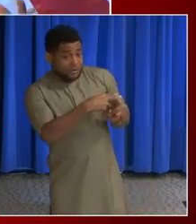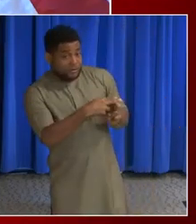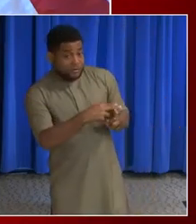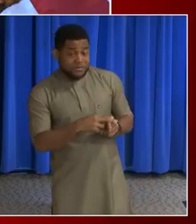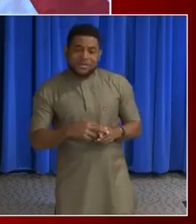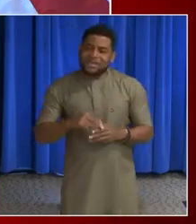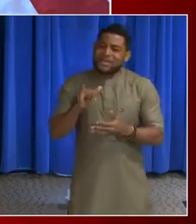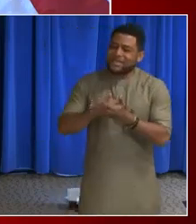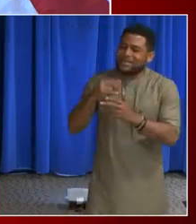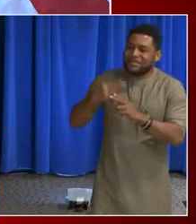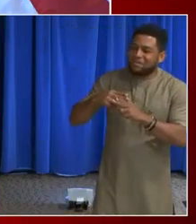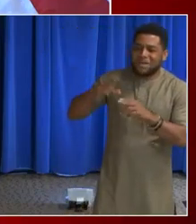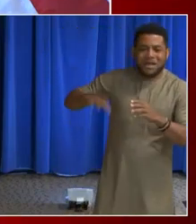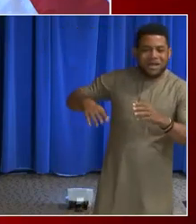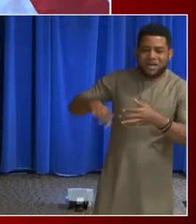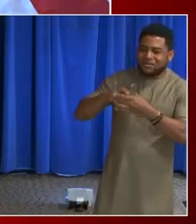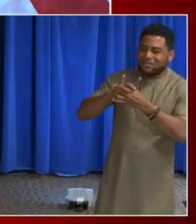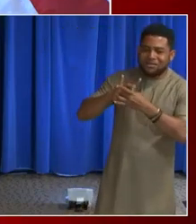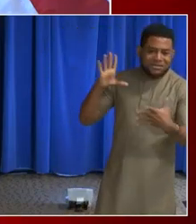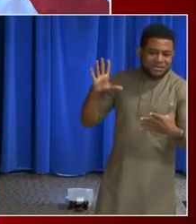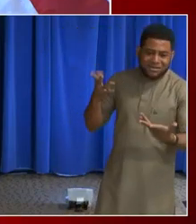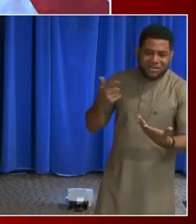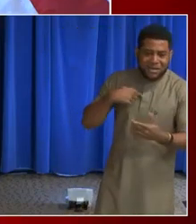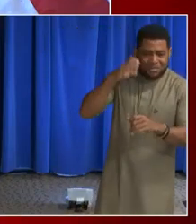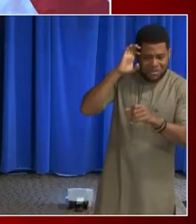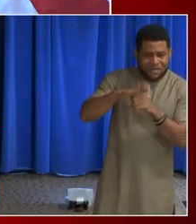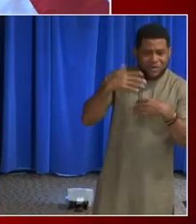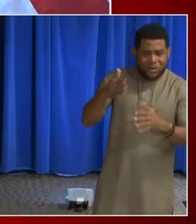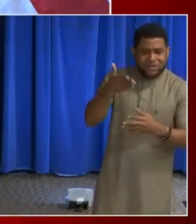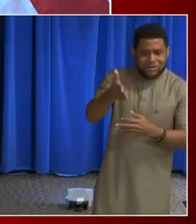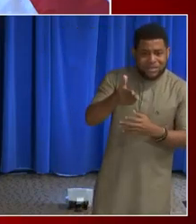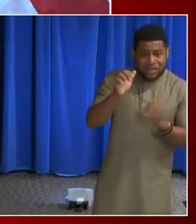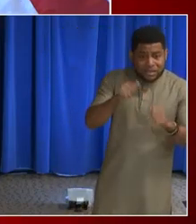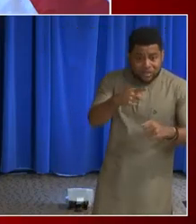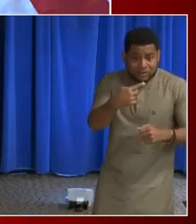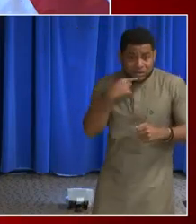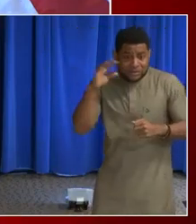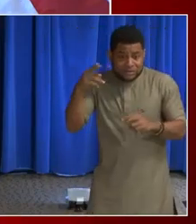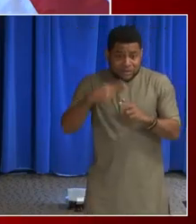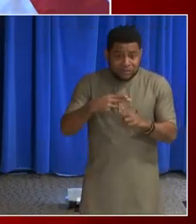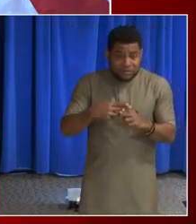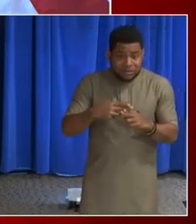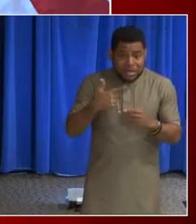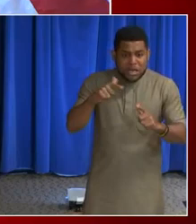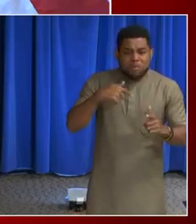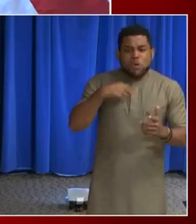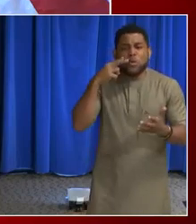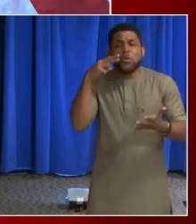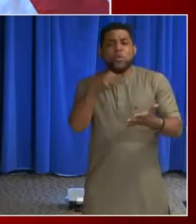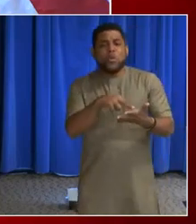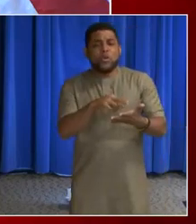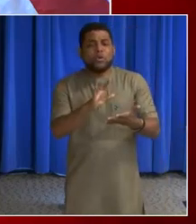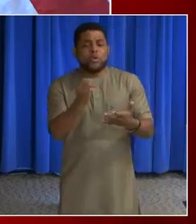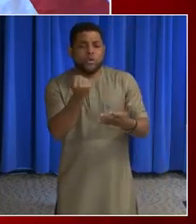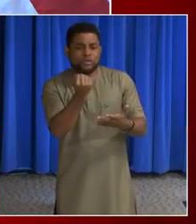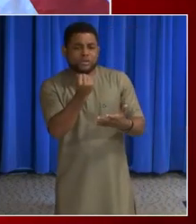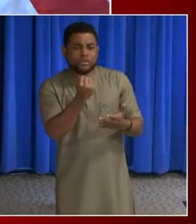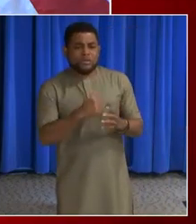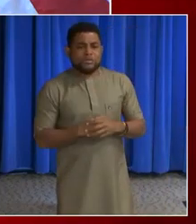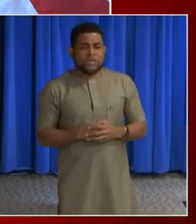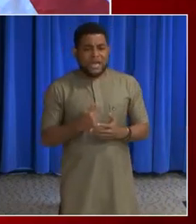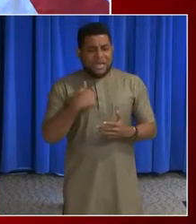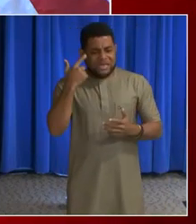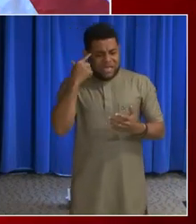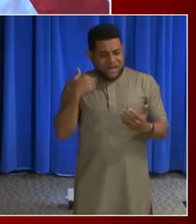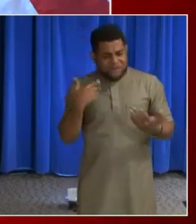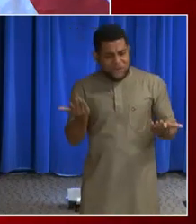released publicly. I believe it's out there now. Is that correct? Can you release the officer's name? Let me get to my materials. I think I have it here. I